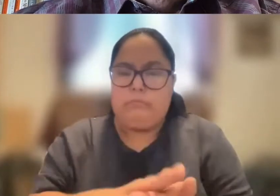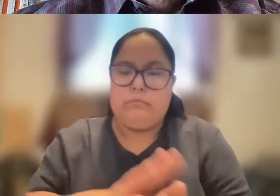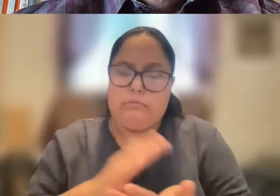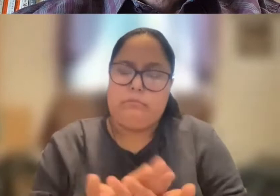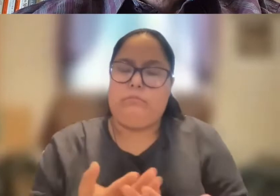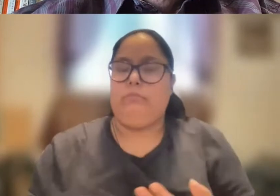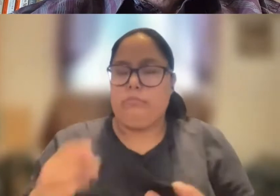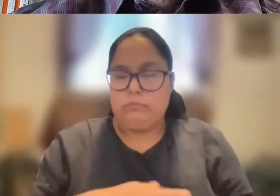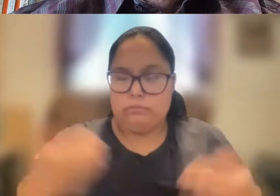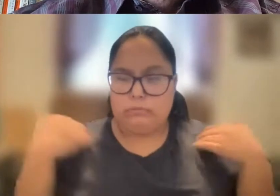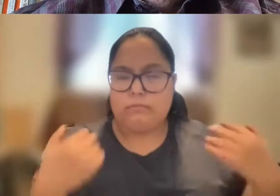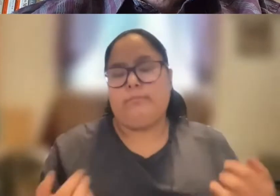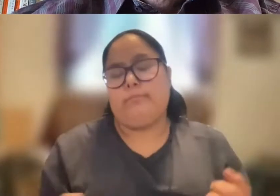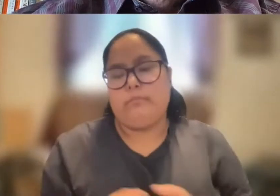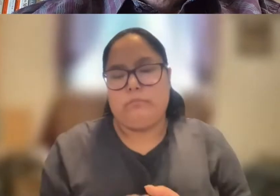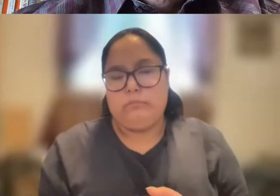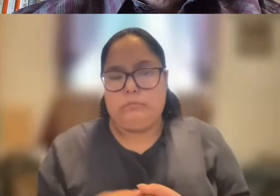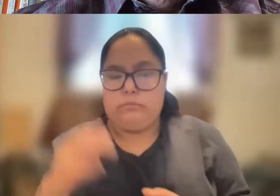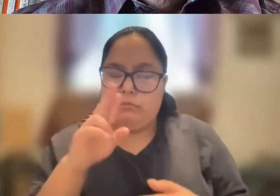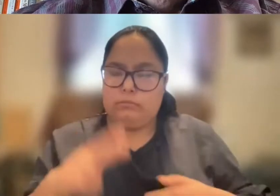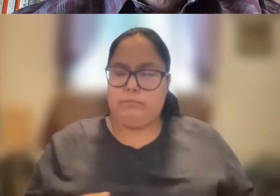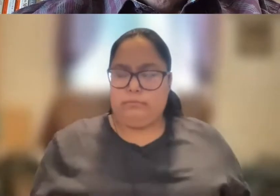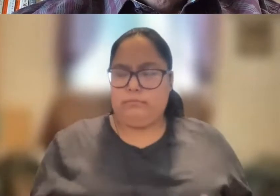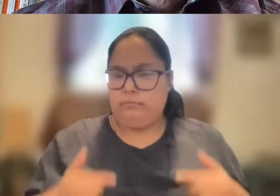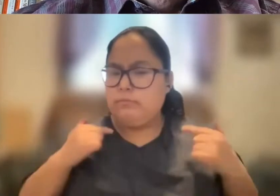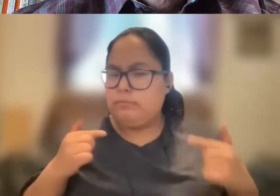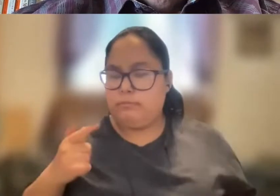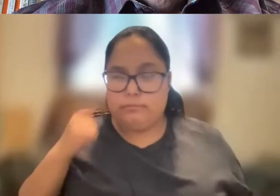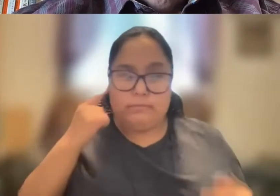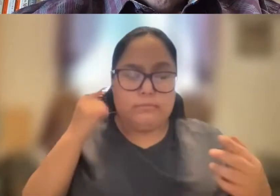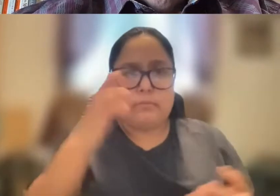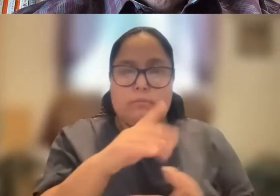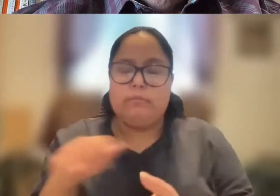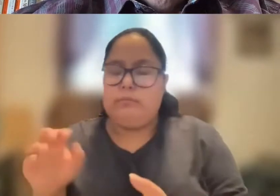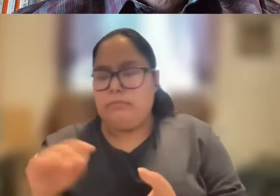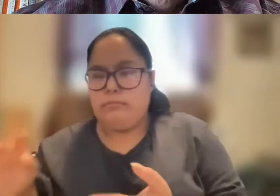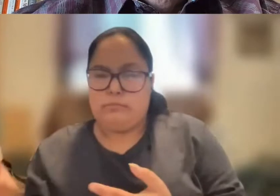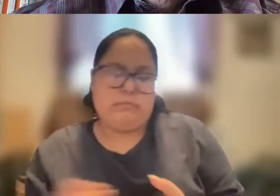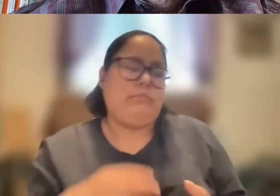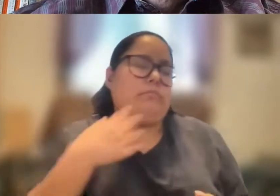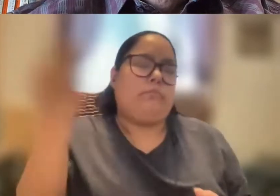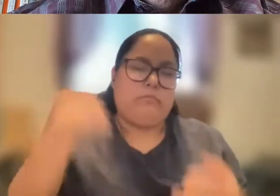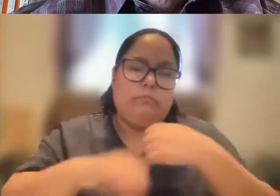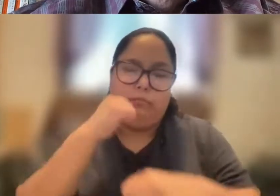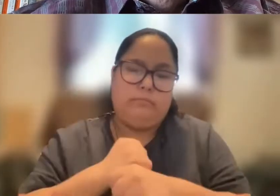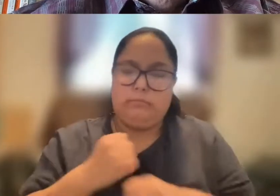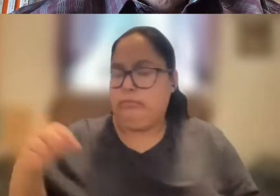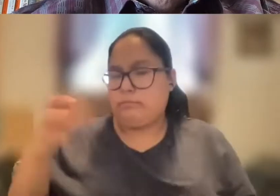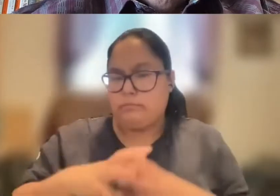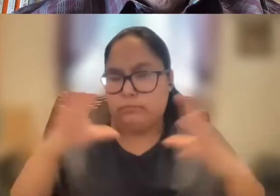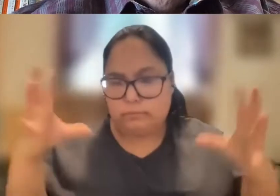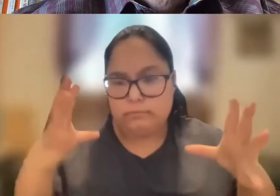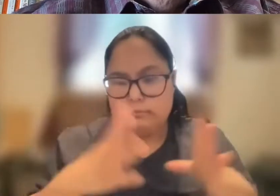terrible. Having to relive all these events, and when you think you'd put the most